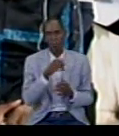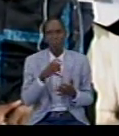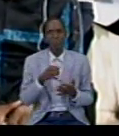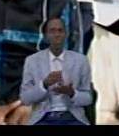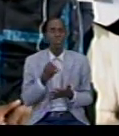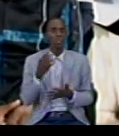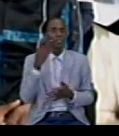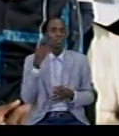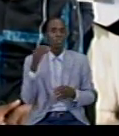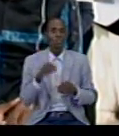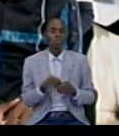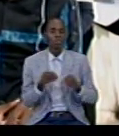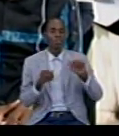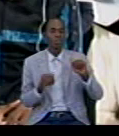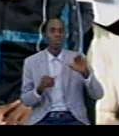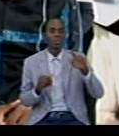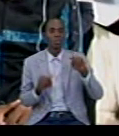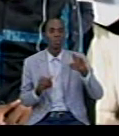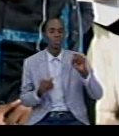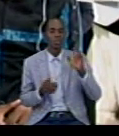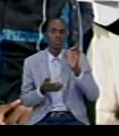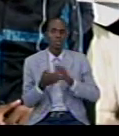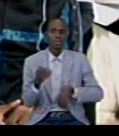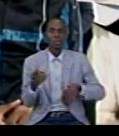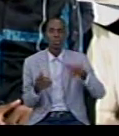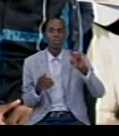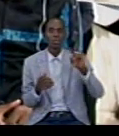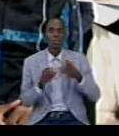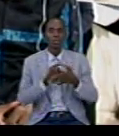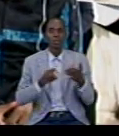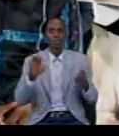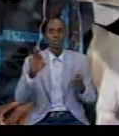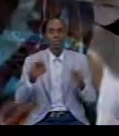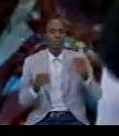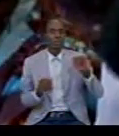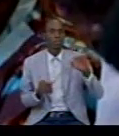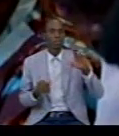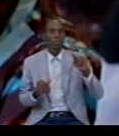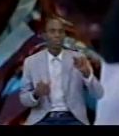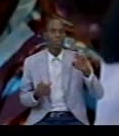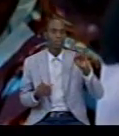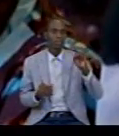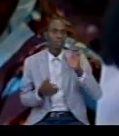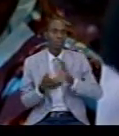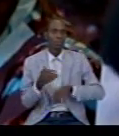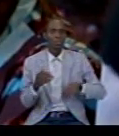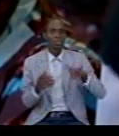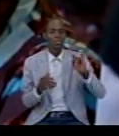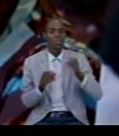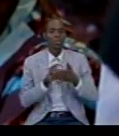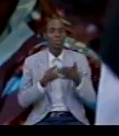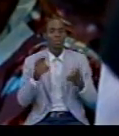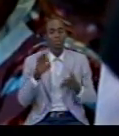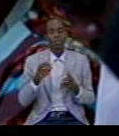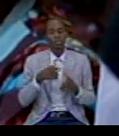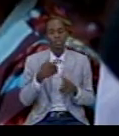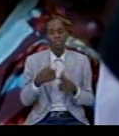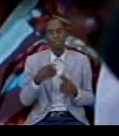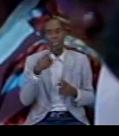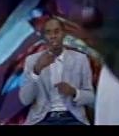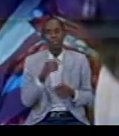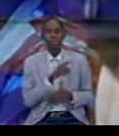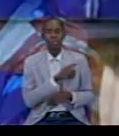Acts chapter 18, and I'm reading from verse 9. Acts chapter 18, verse 9, then speak the Lord to